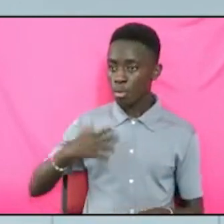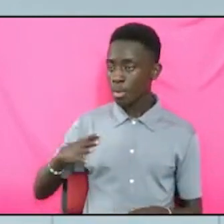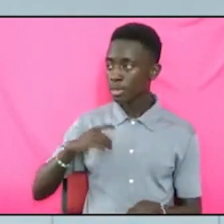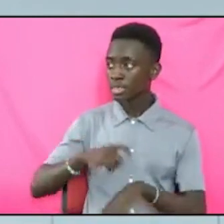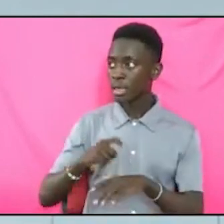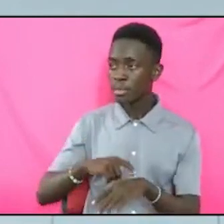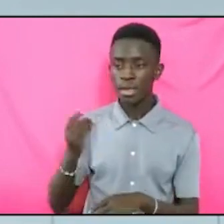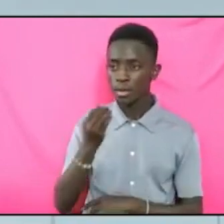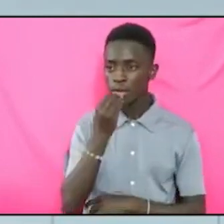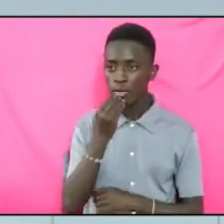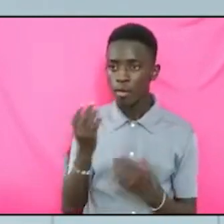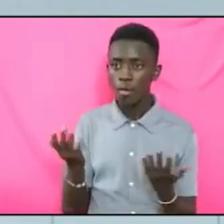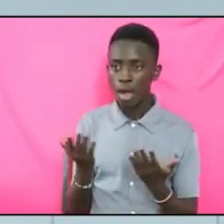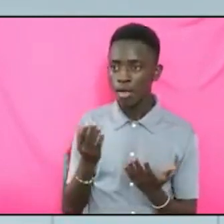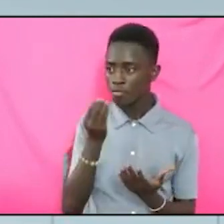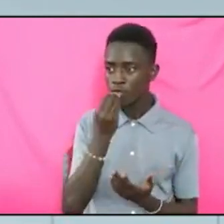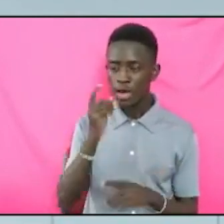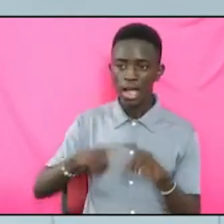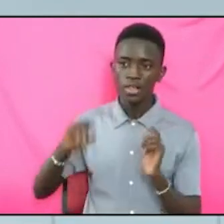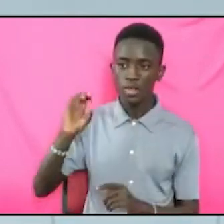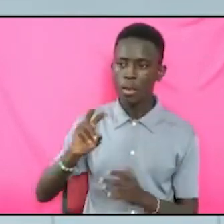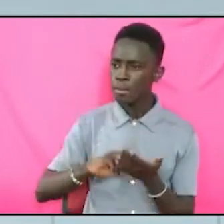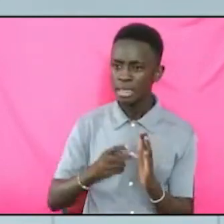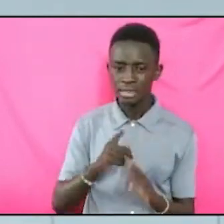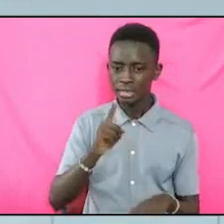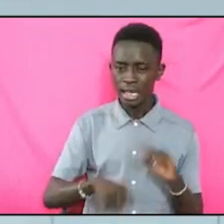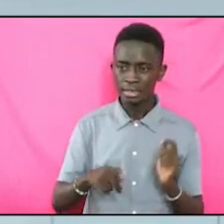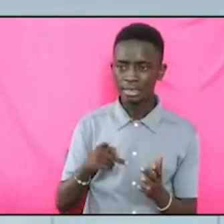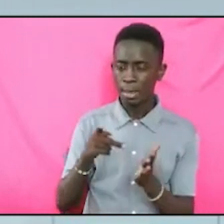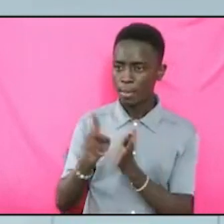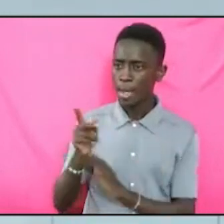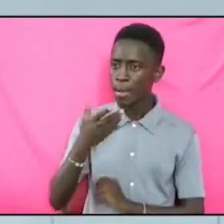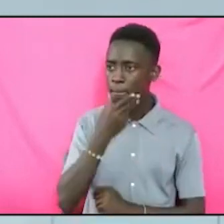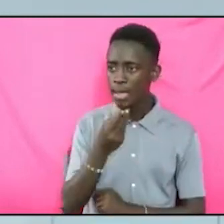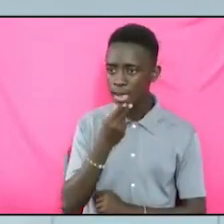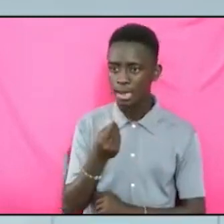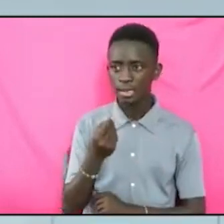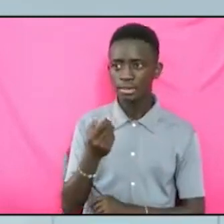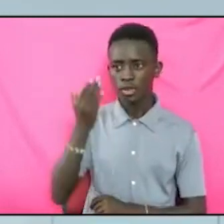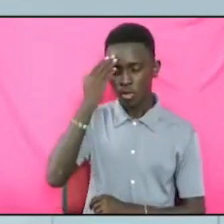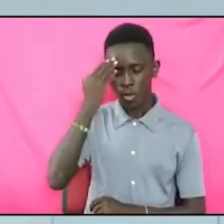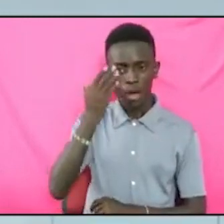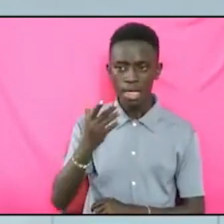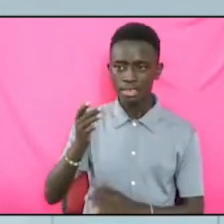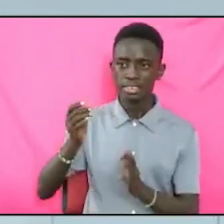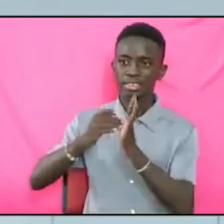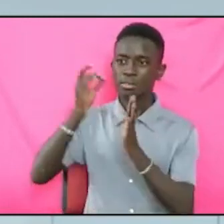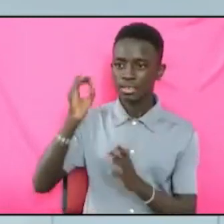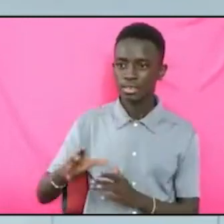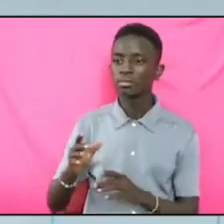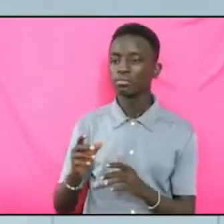the voyage, and they cannot offload the men because they will fetch good, better returns in Agora, they would